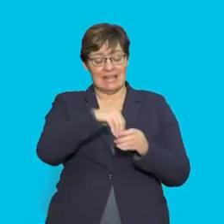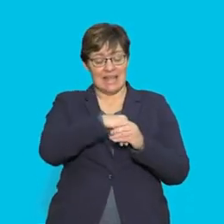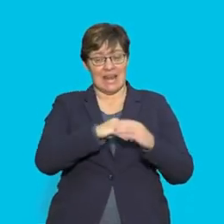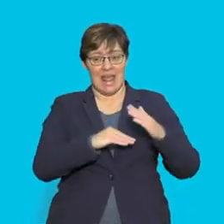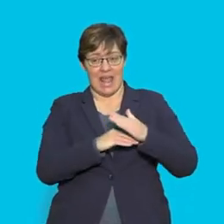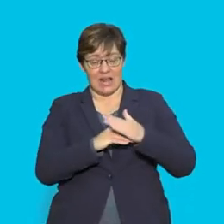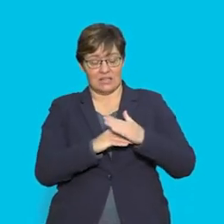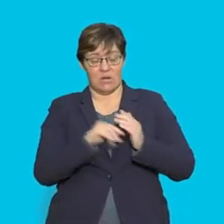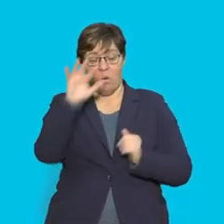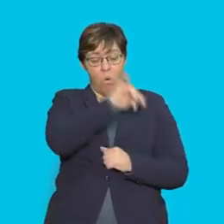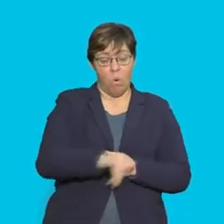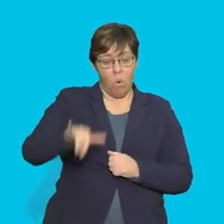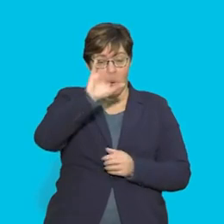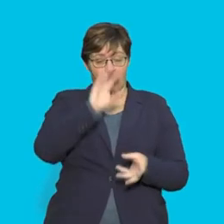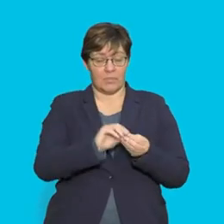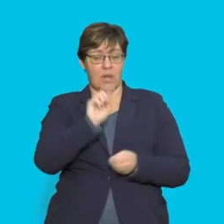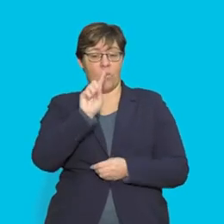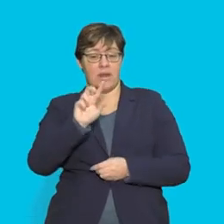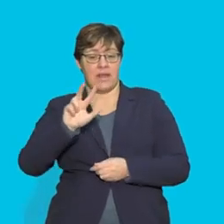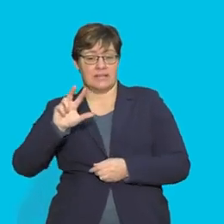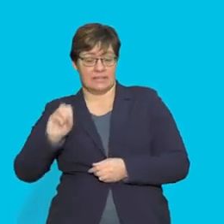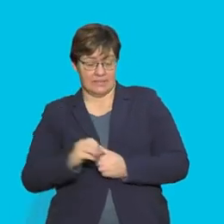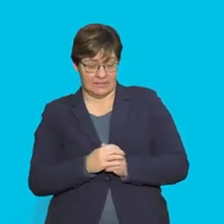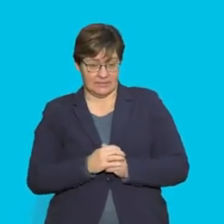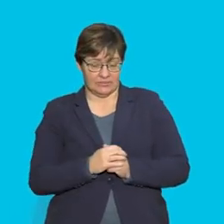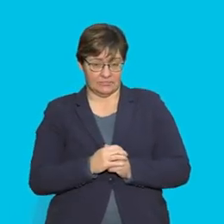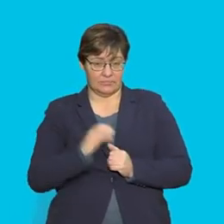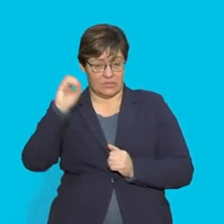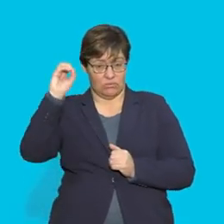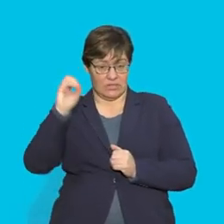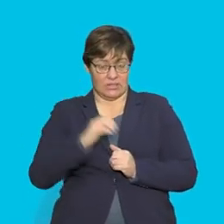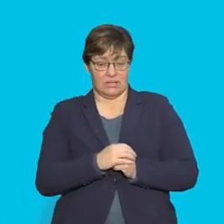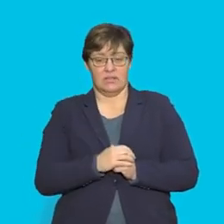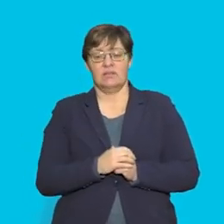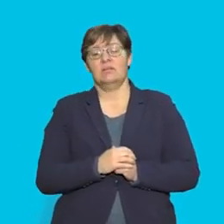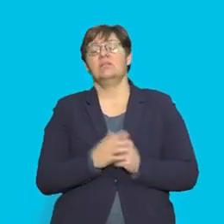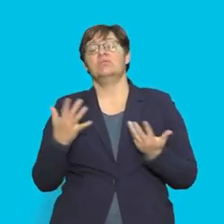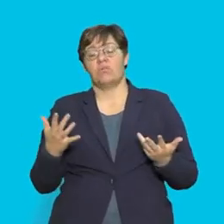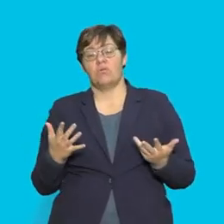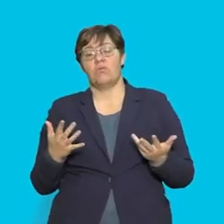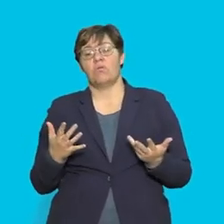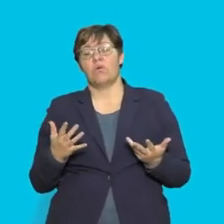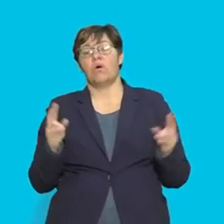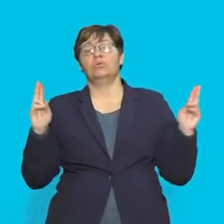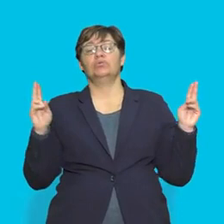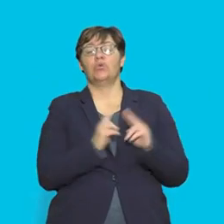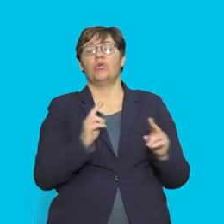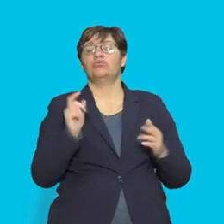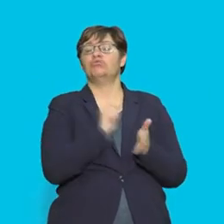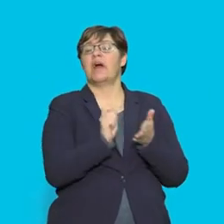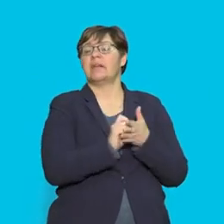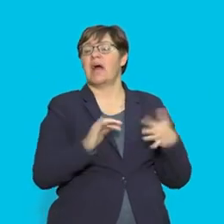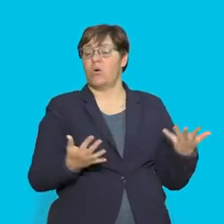of interior angles of a triangle is equal to 180 degrees. Now, the short way